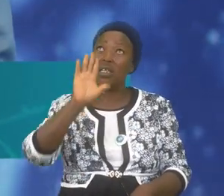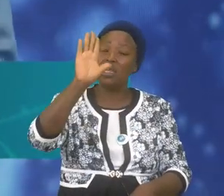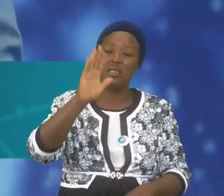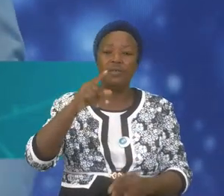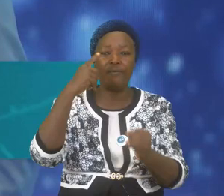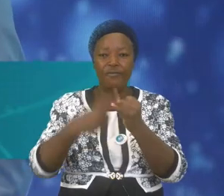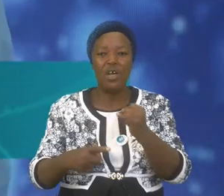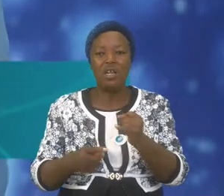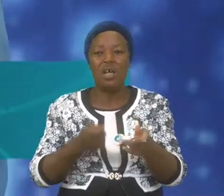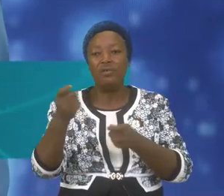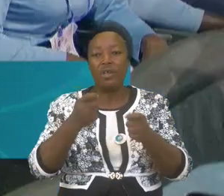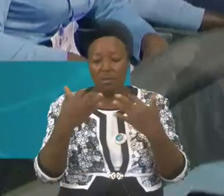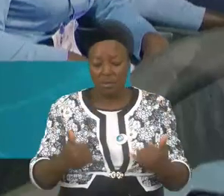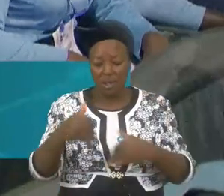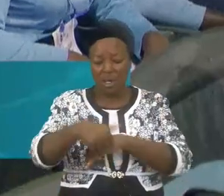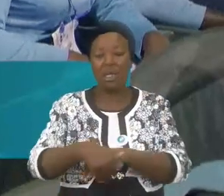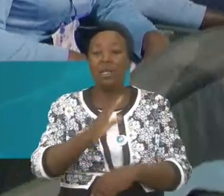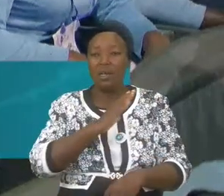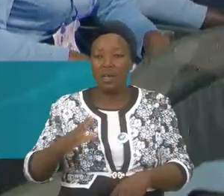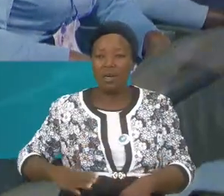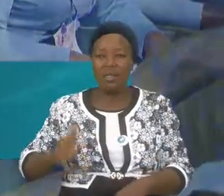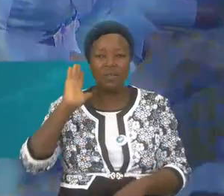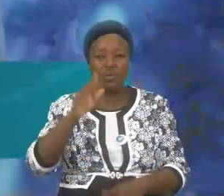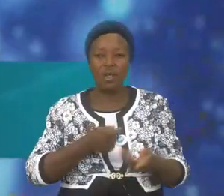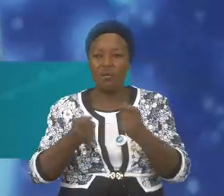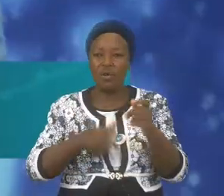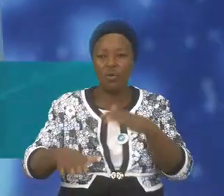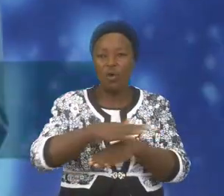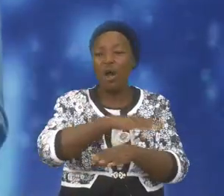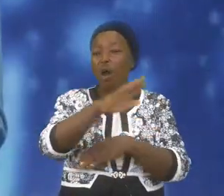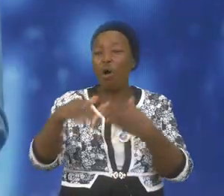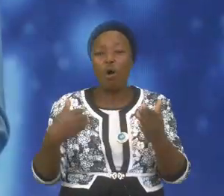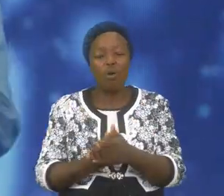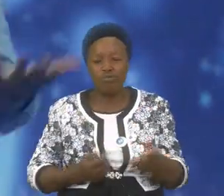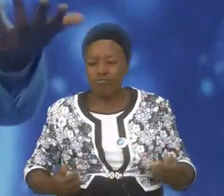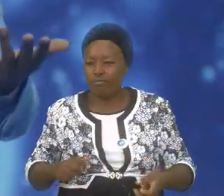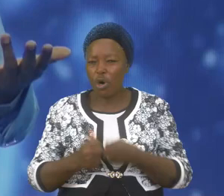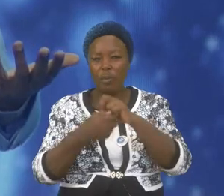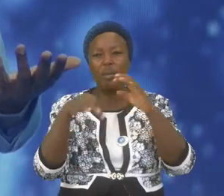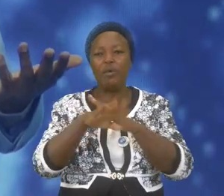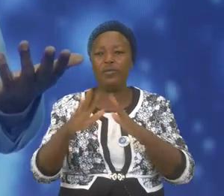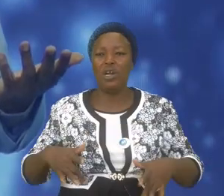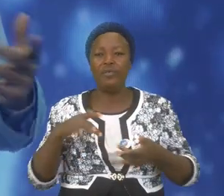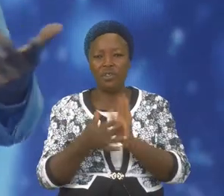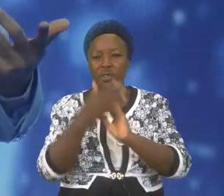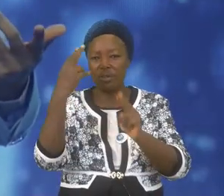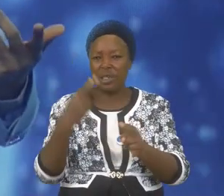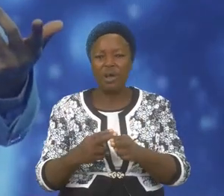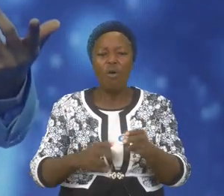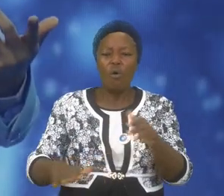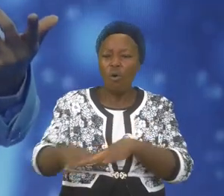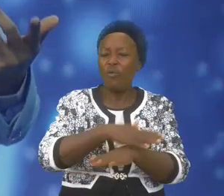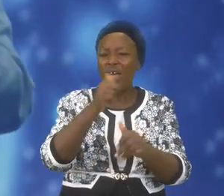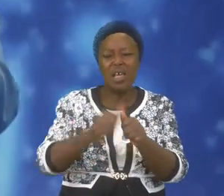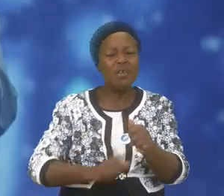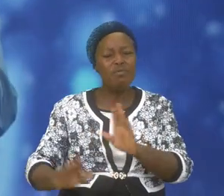every challenge of your life, over every problem of your life. Christ, Prince of